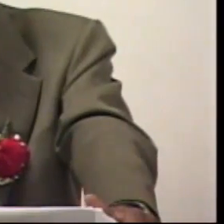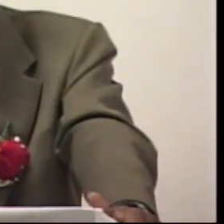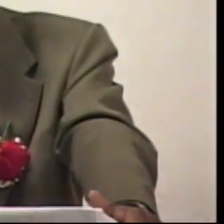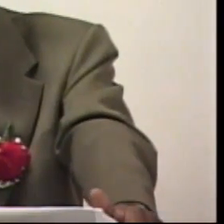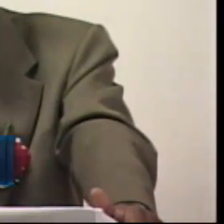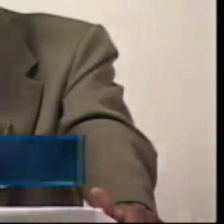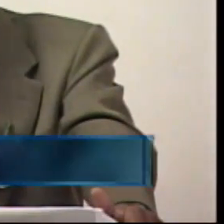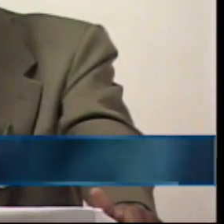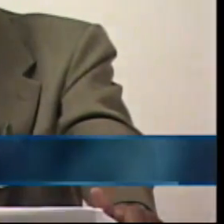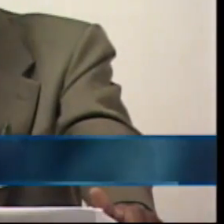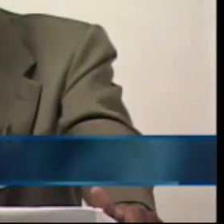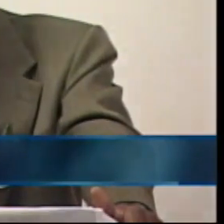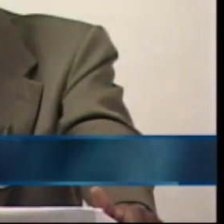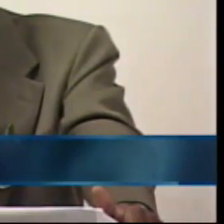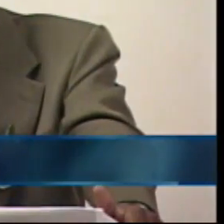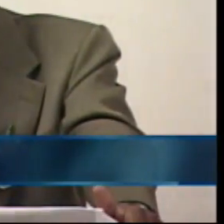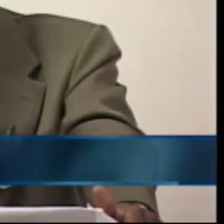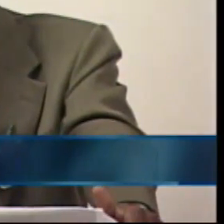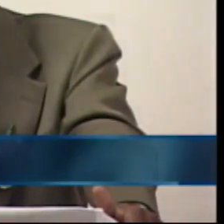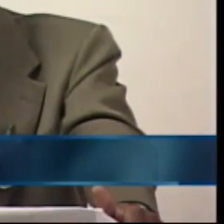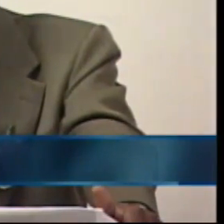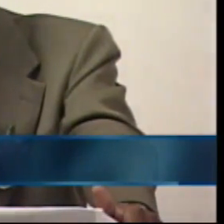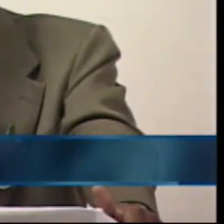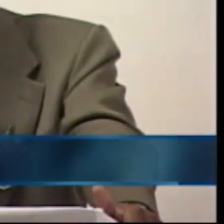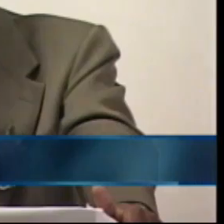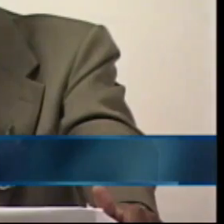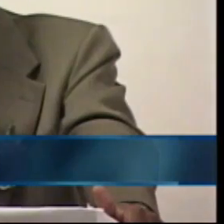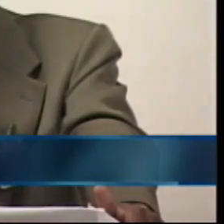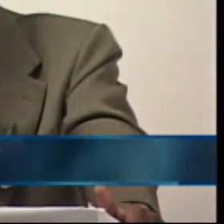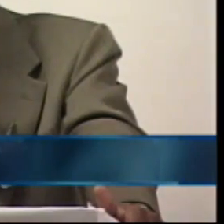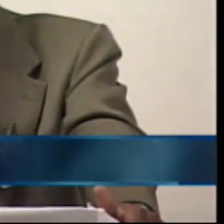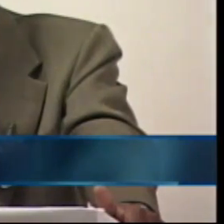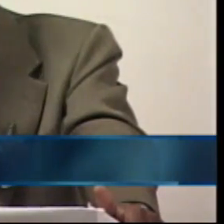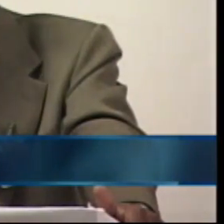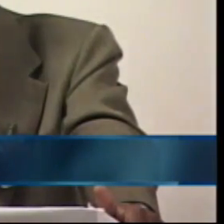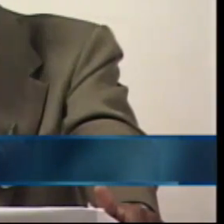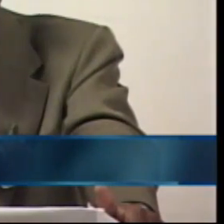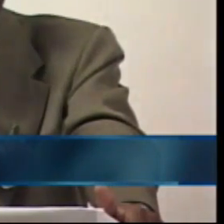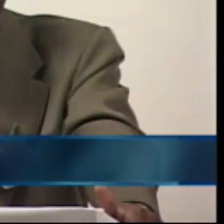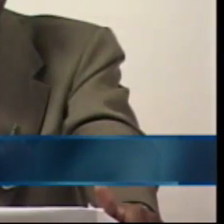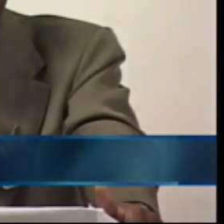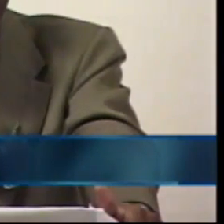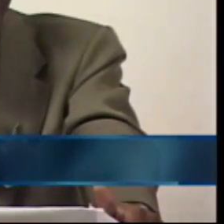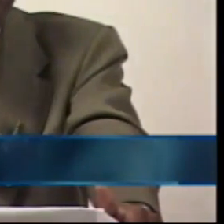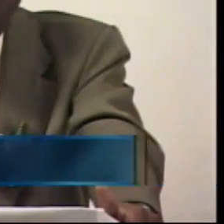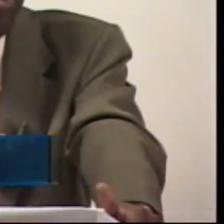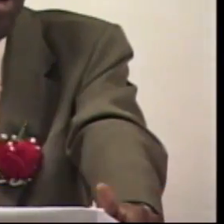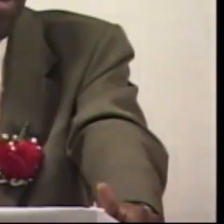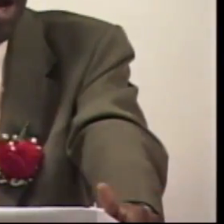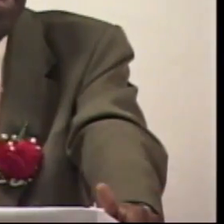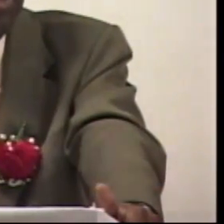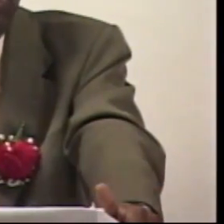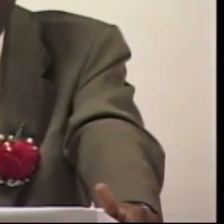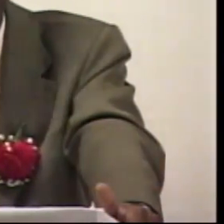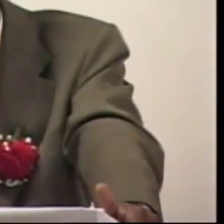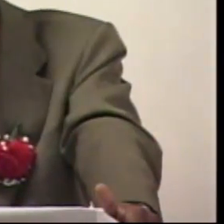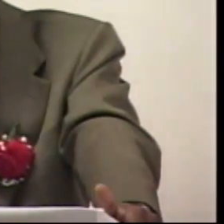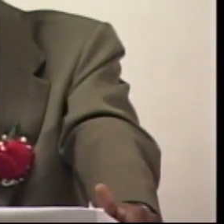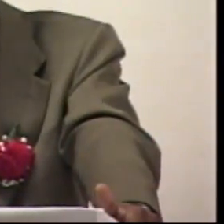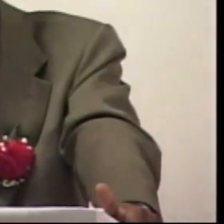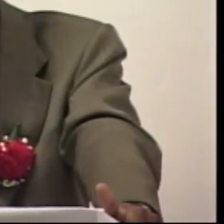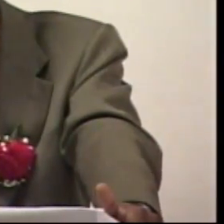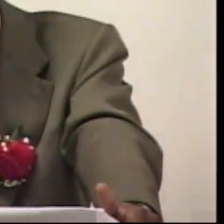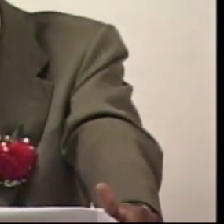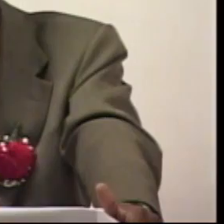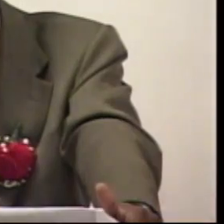those persons responsible 2 weeks ago for what may have been published, and for a lot of Barbadians who are